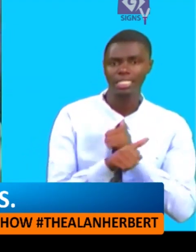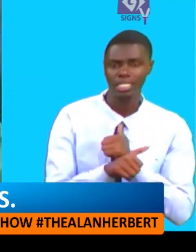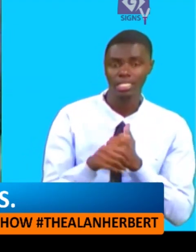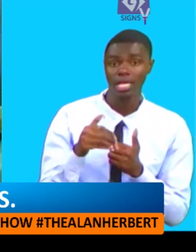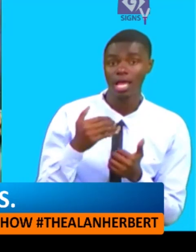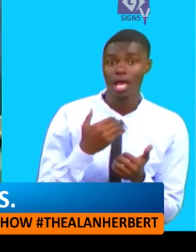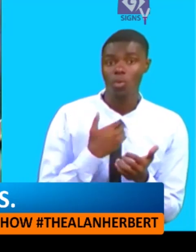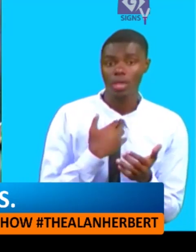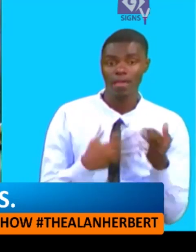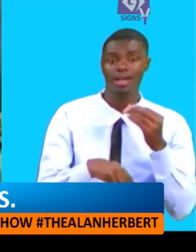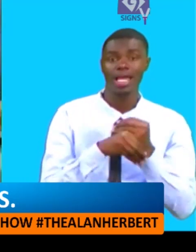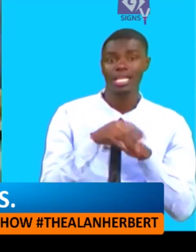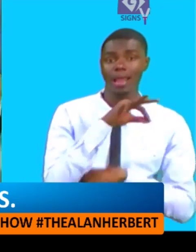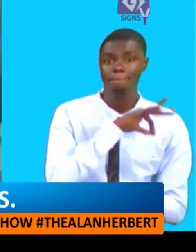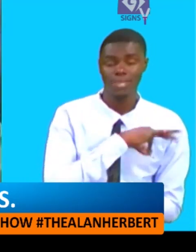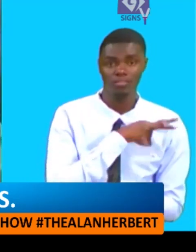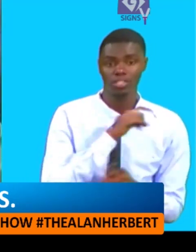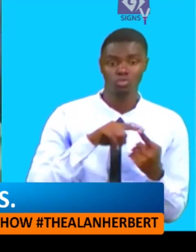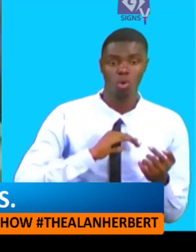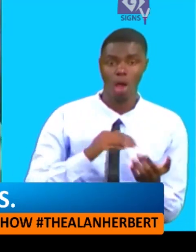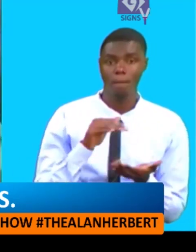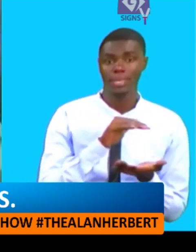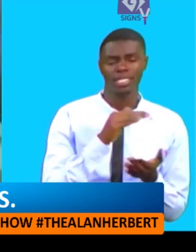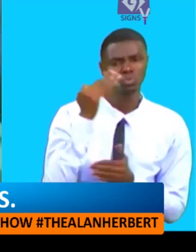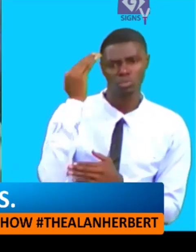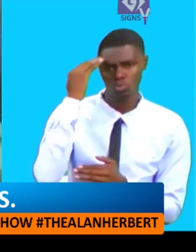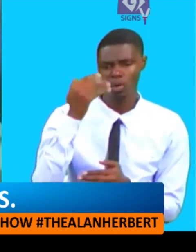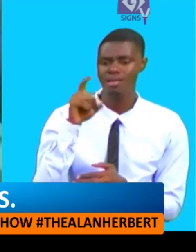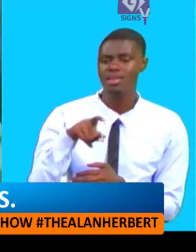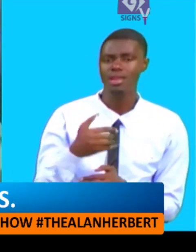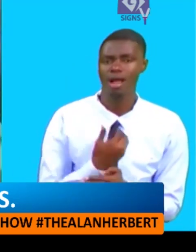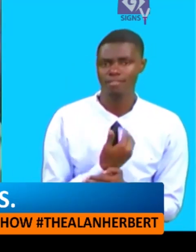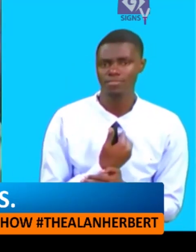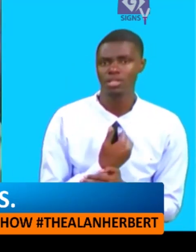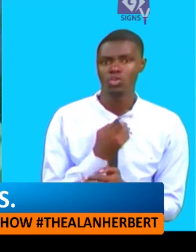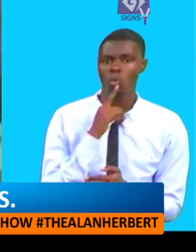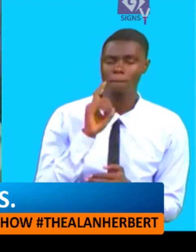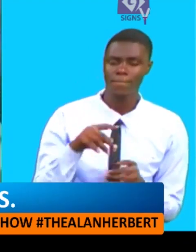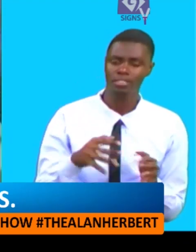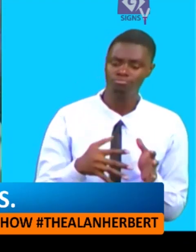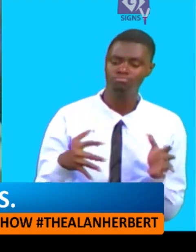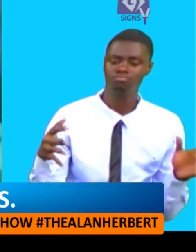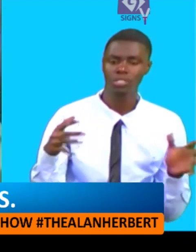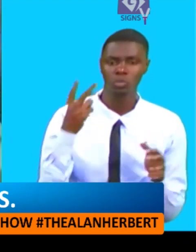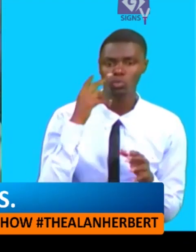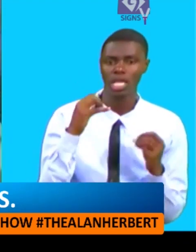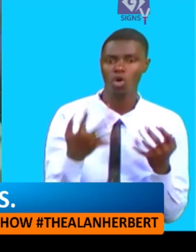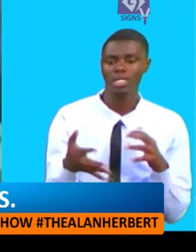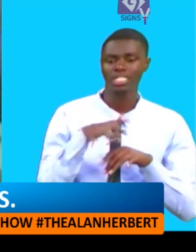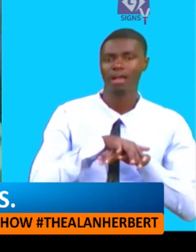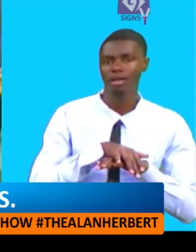You realize we have added benefits into our package because we realize there is need, so we have to stretch to see how much you can